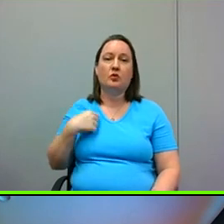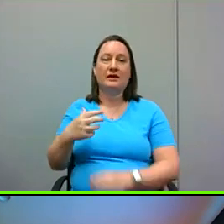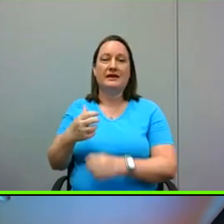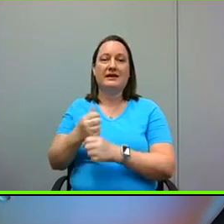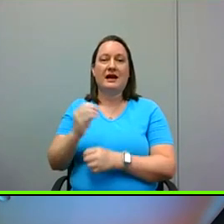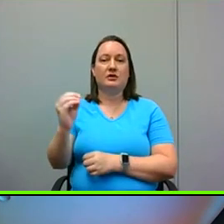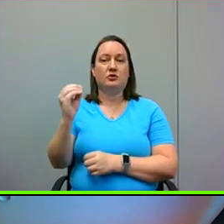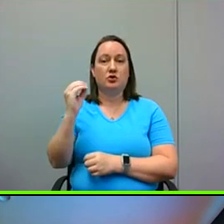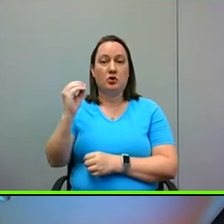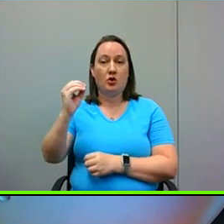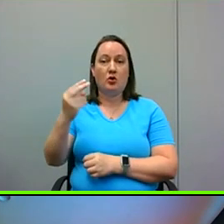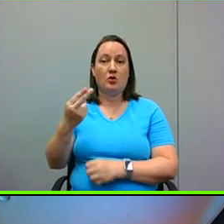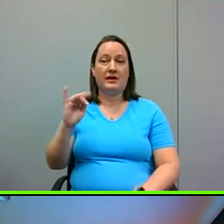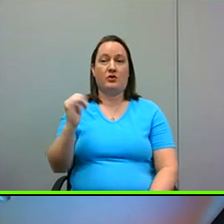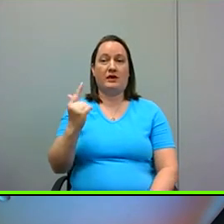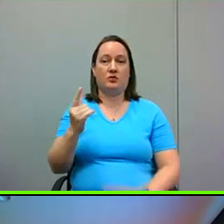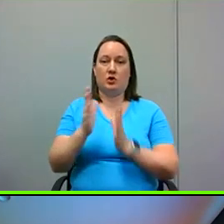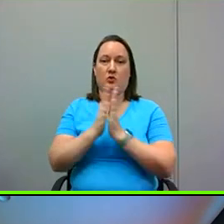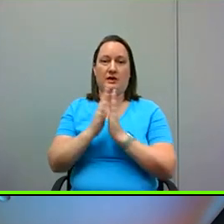0 hearing requests.